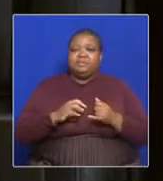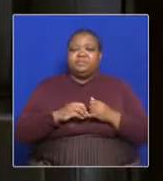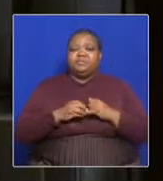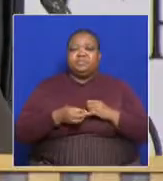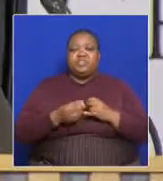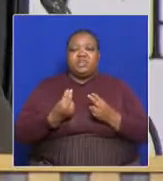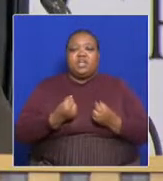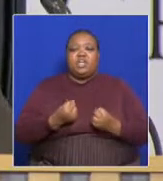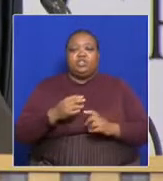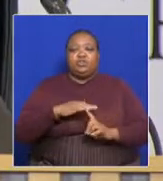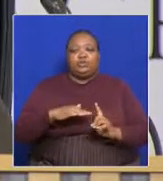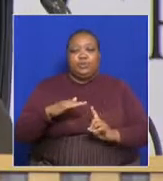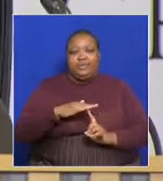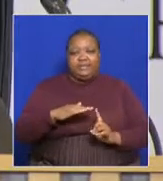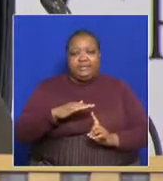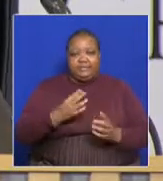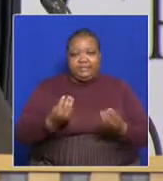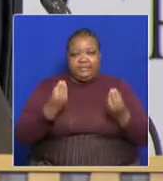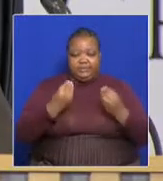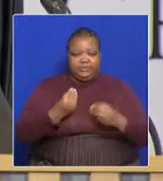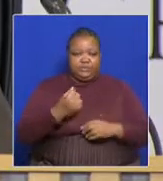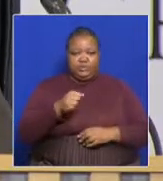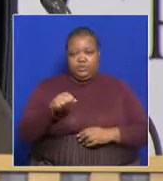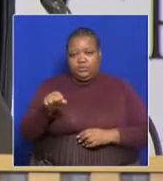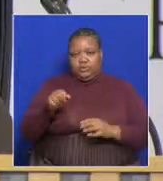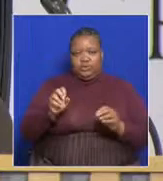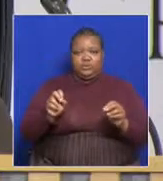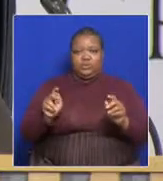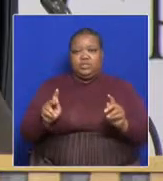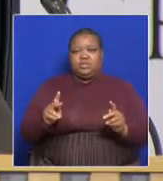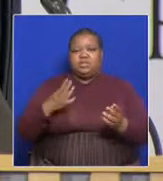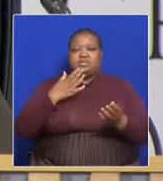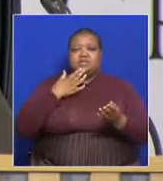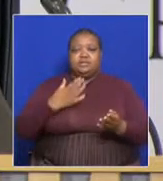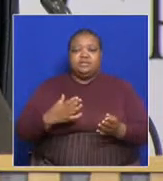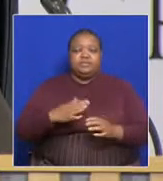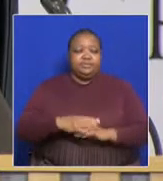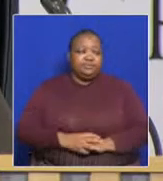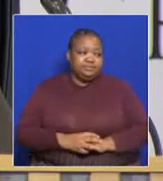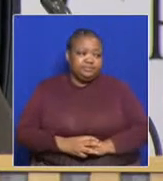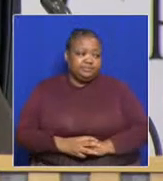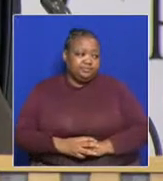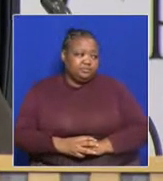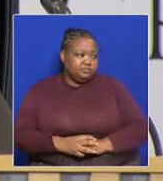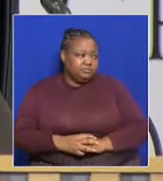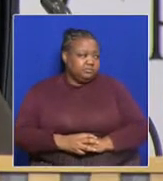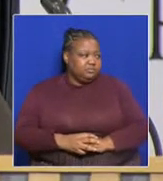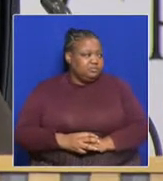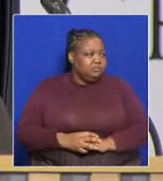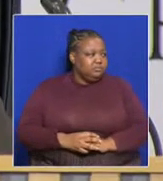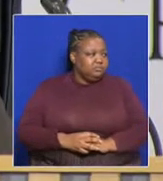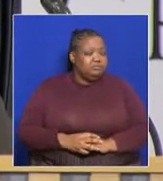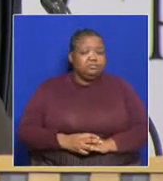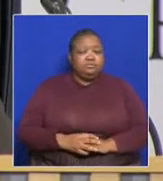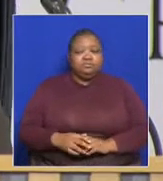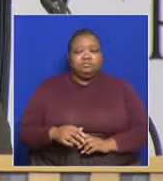not, Commissioner. Okay, thank you. Connor, I want to take you back to Advocate Silo's question.